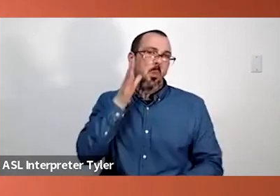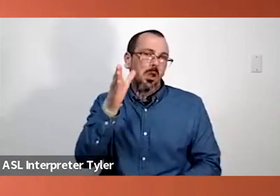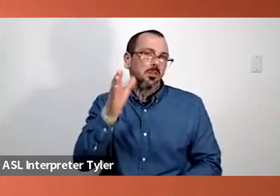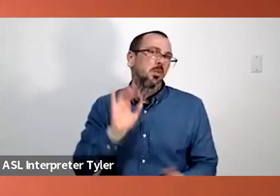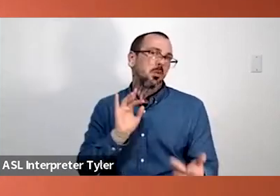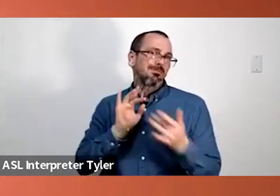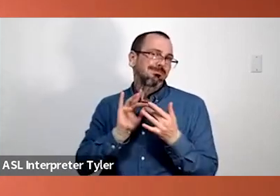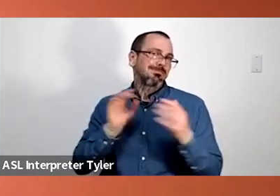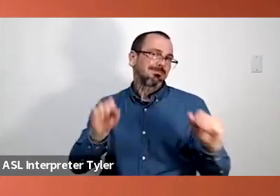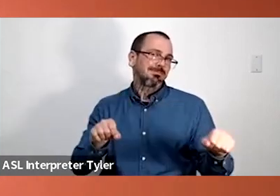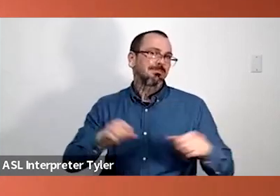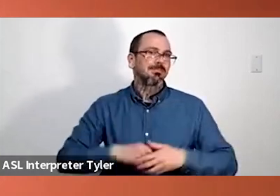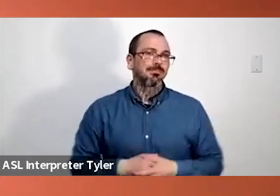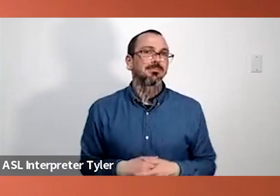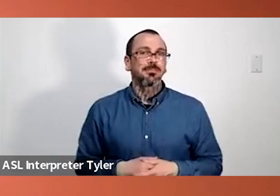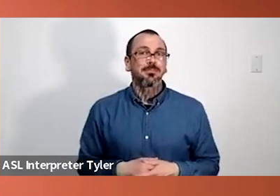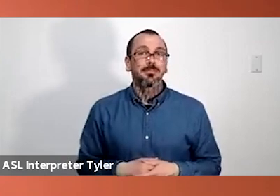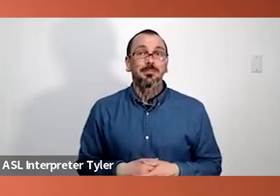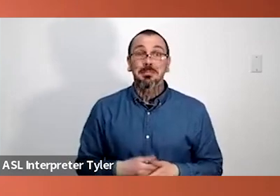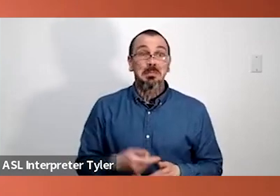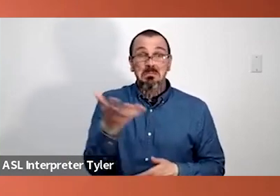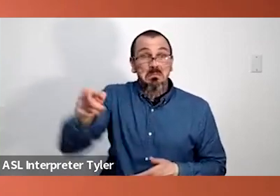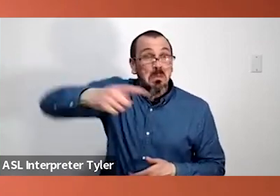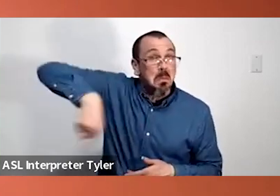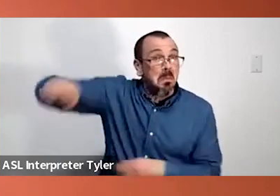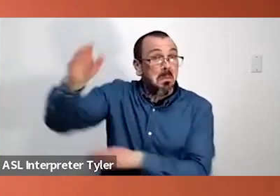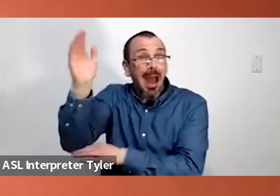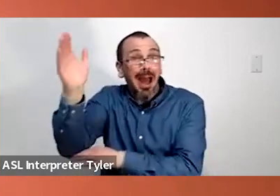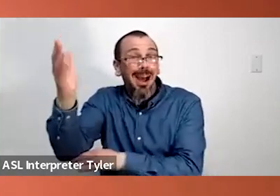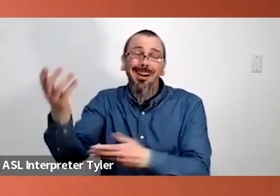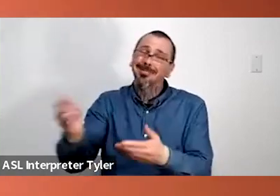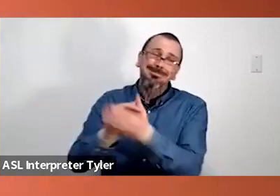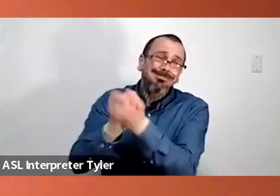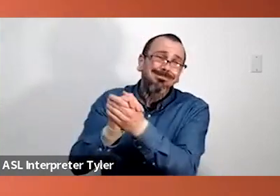And if you all want to, just take a bow. You worked hard tonight.